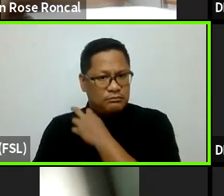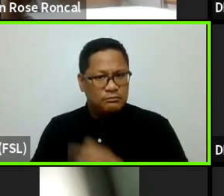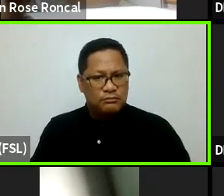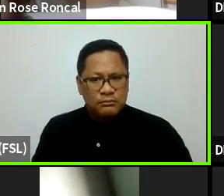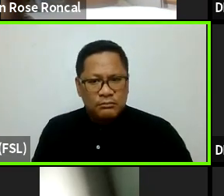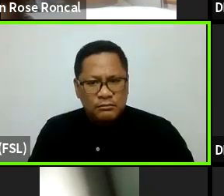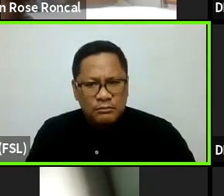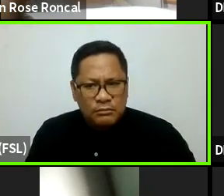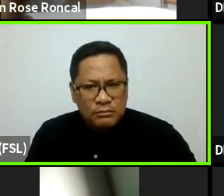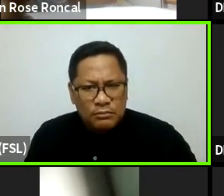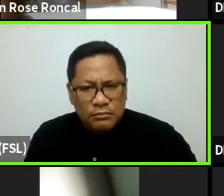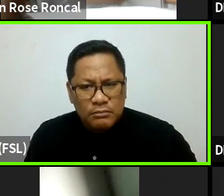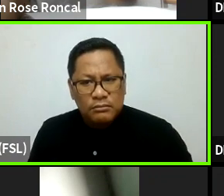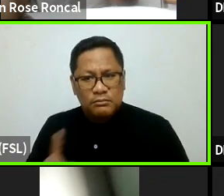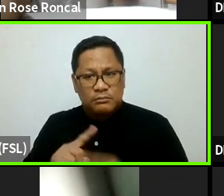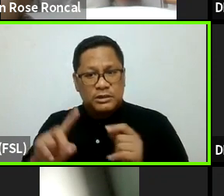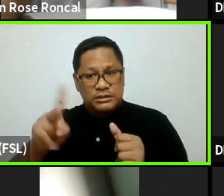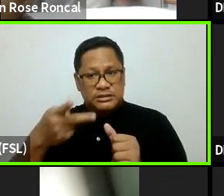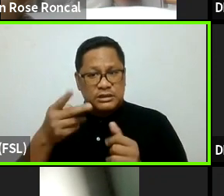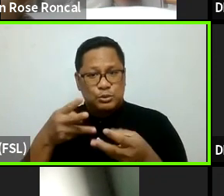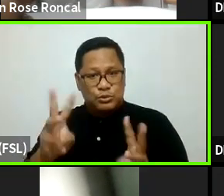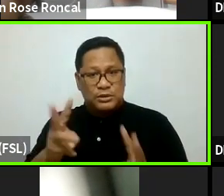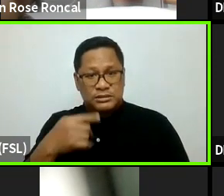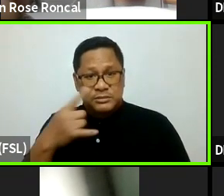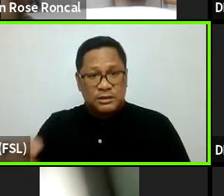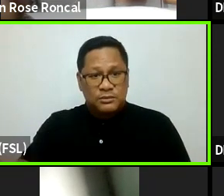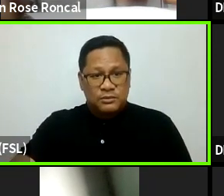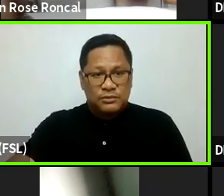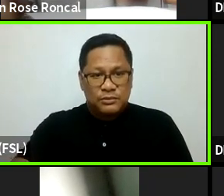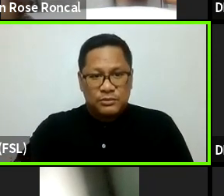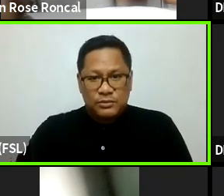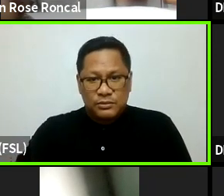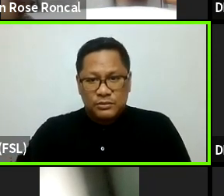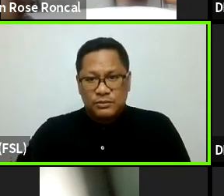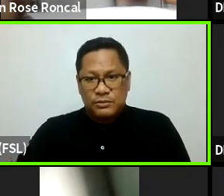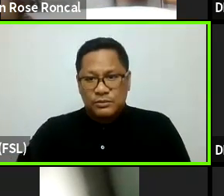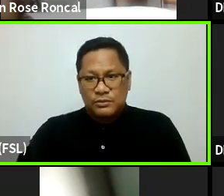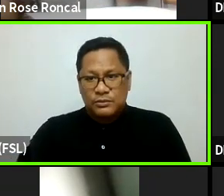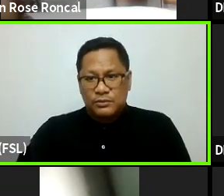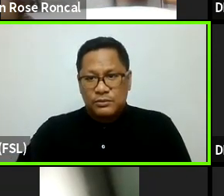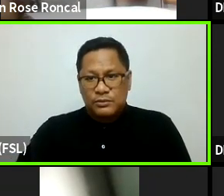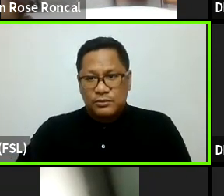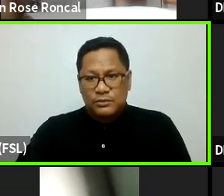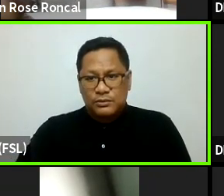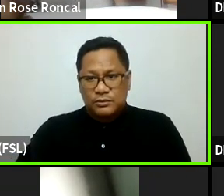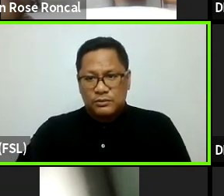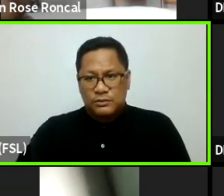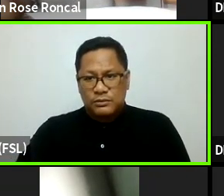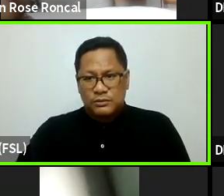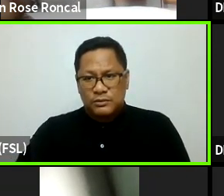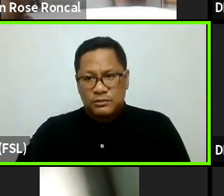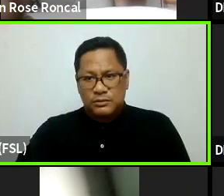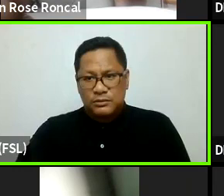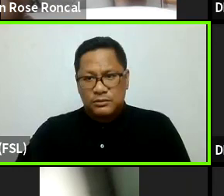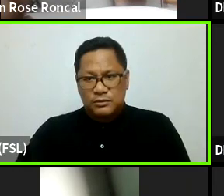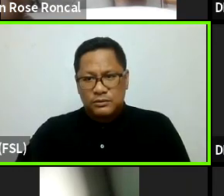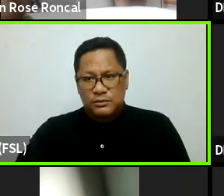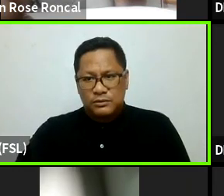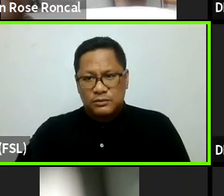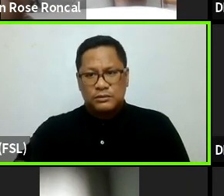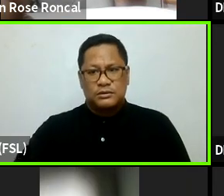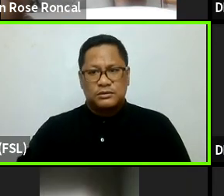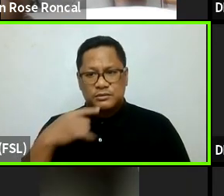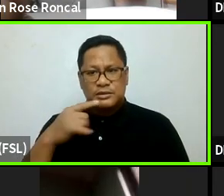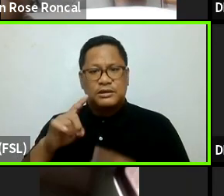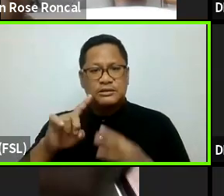but the second way is, of course, starting your own business, starting your small